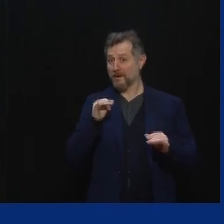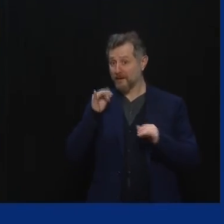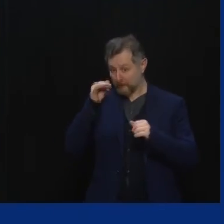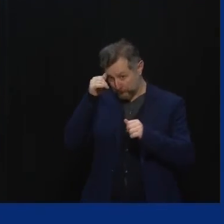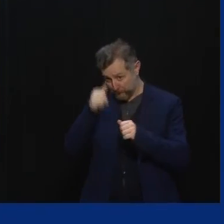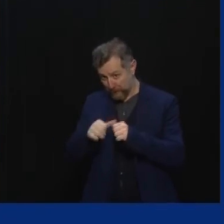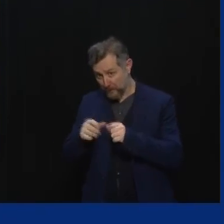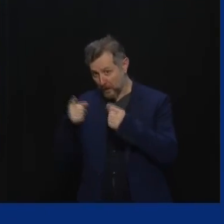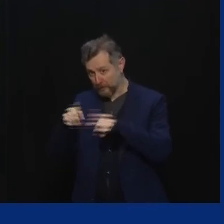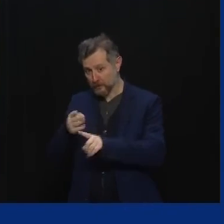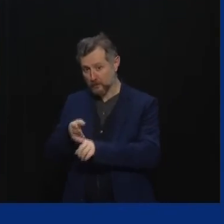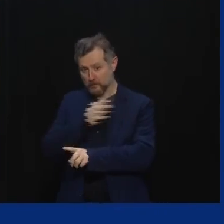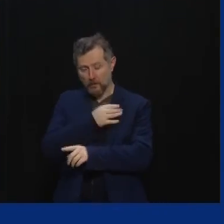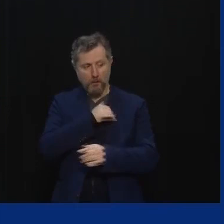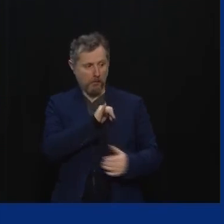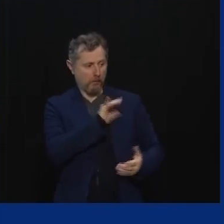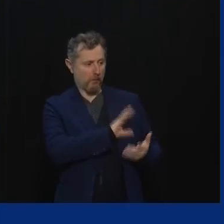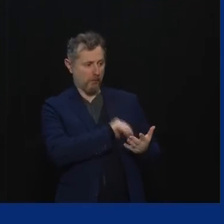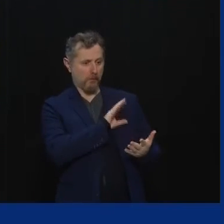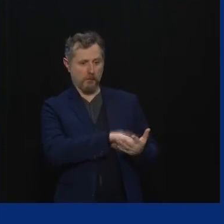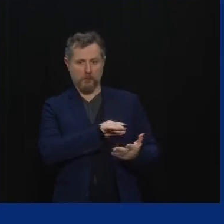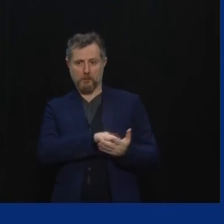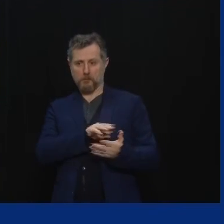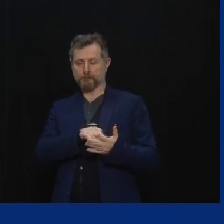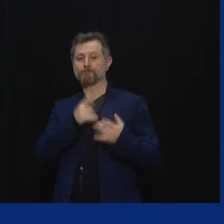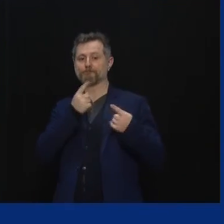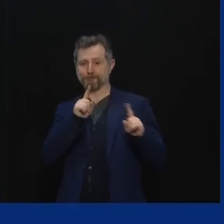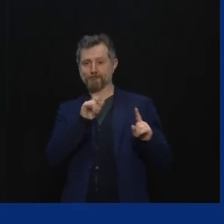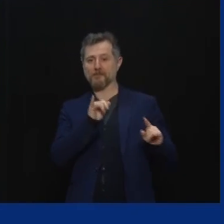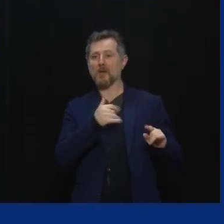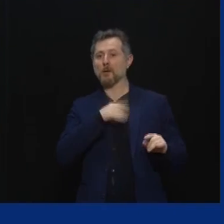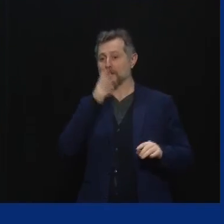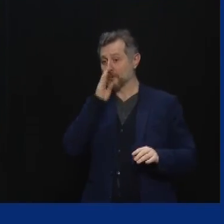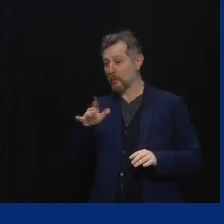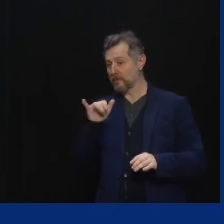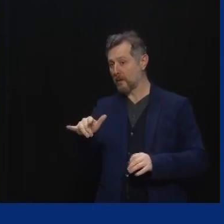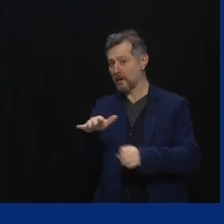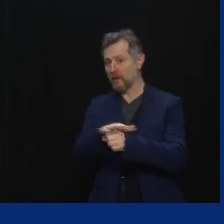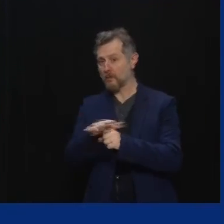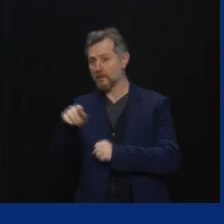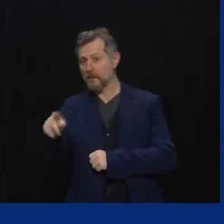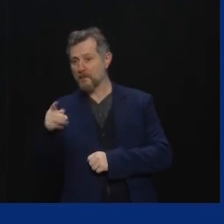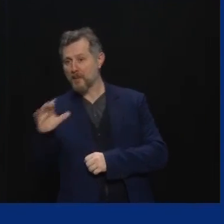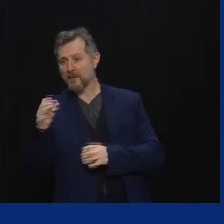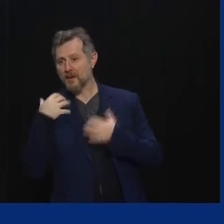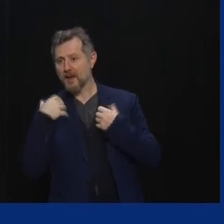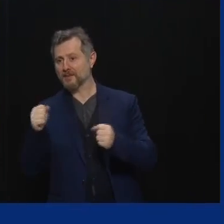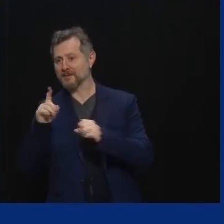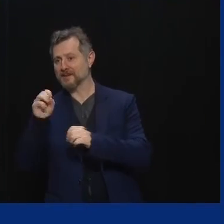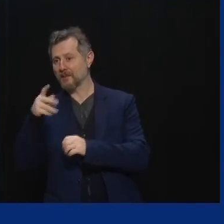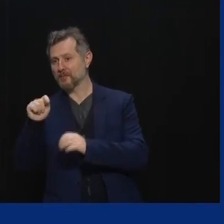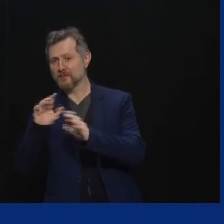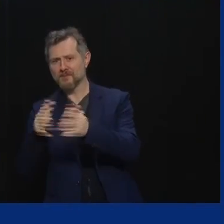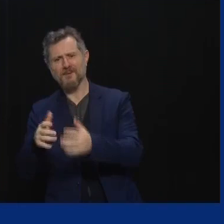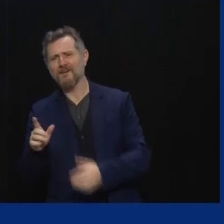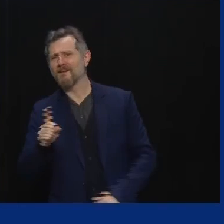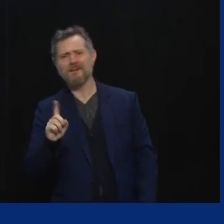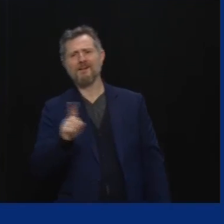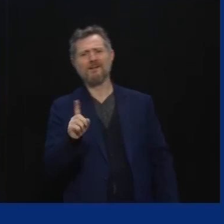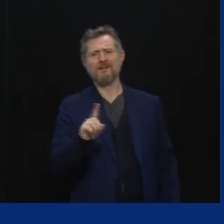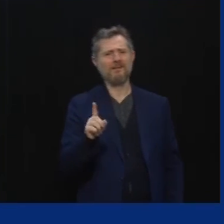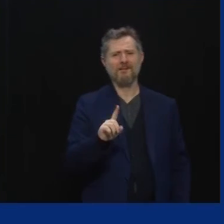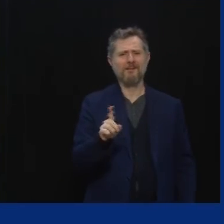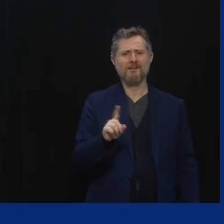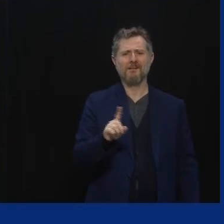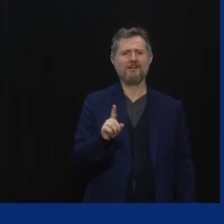works. And ignoring local public health departments is not a strategy that I'm going to be engaging in. That was a